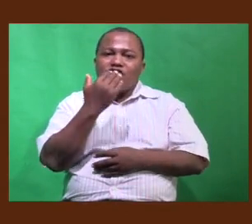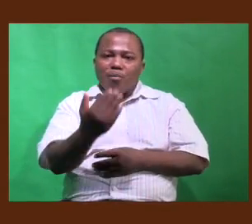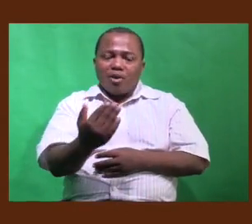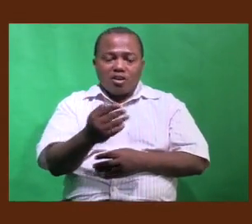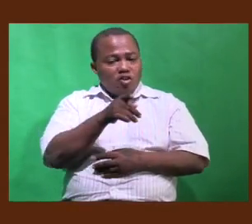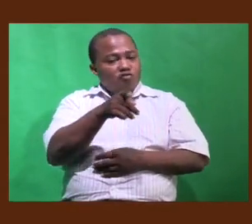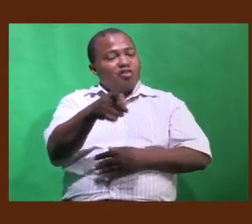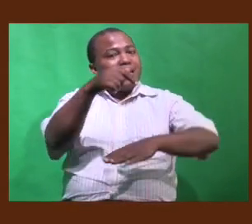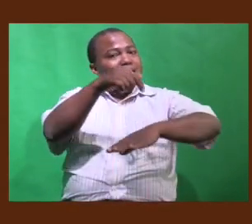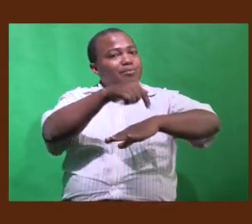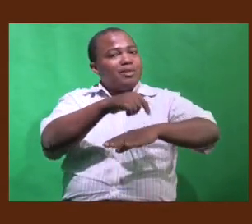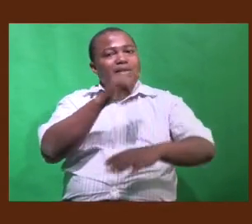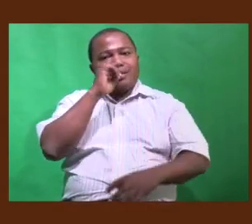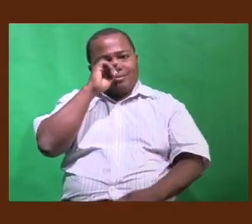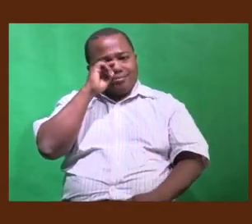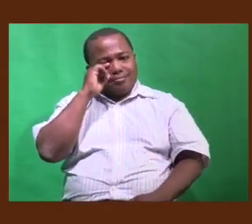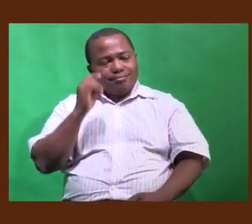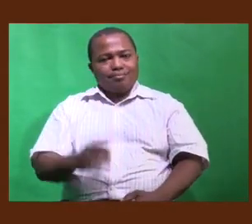period.